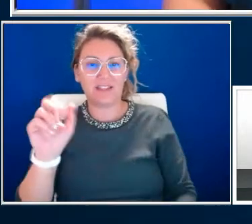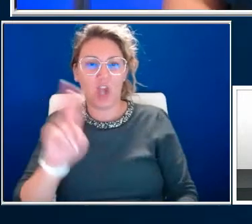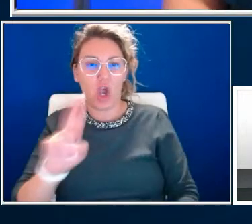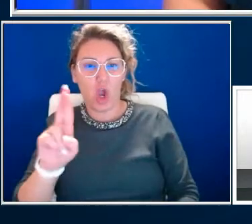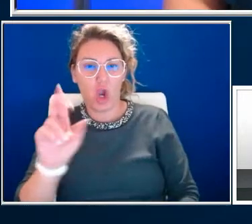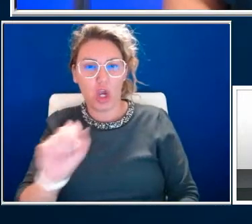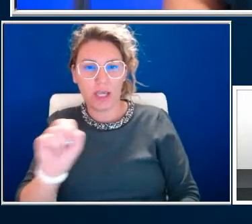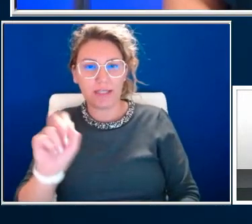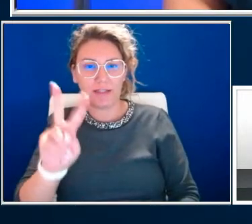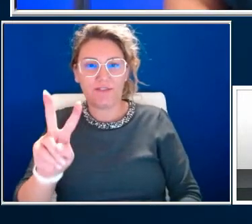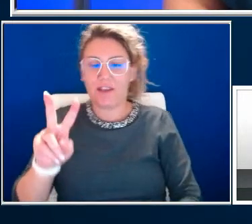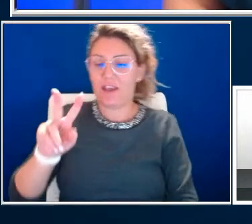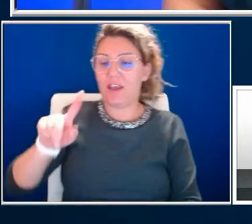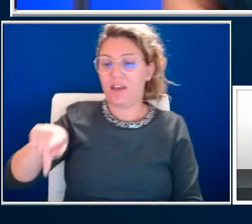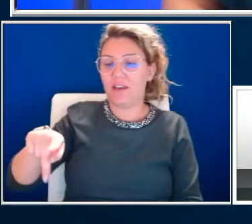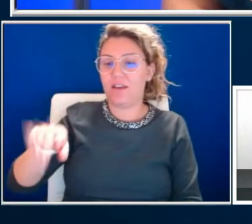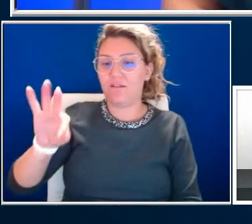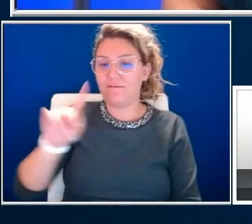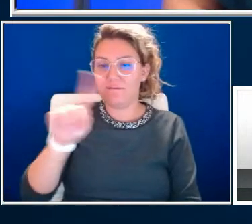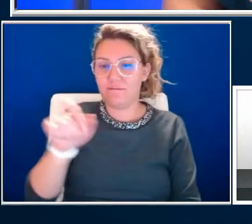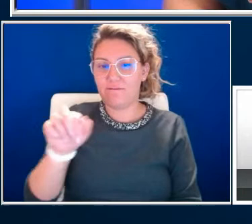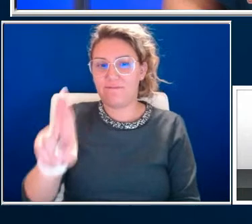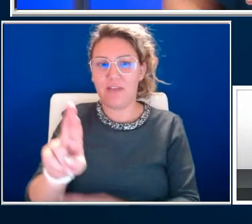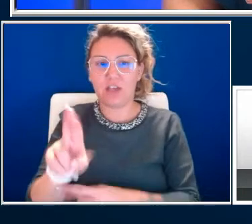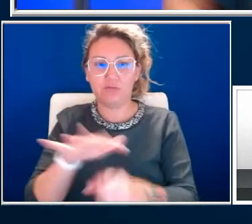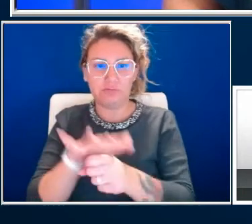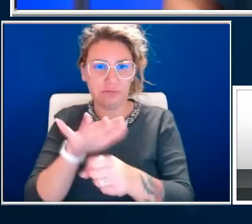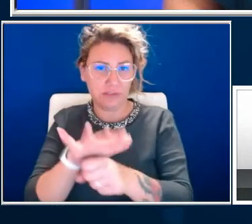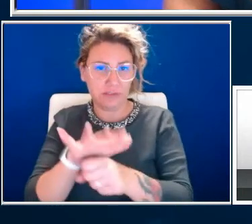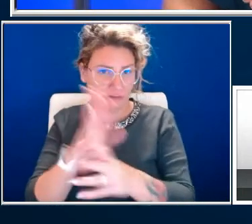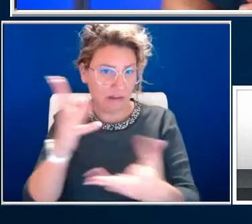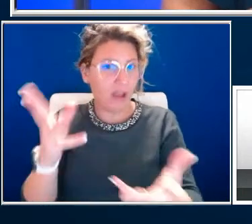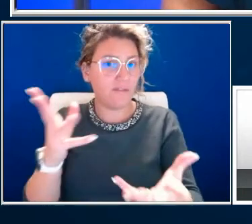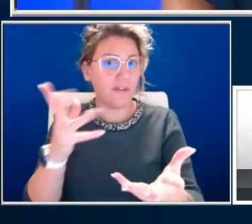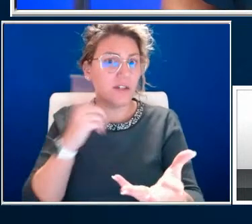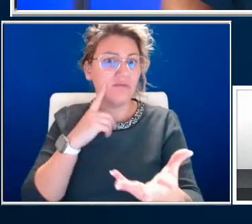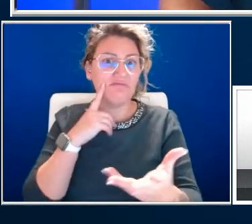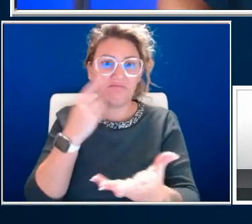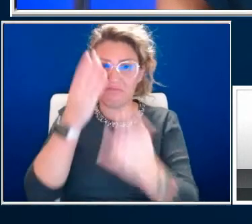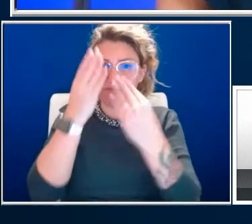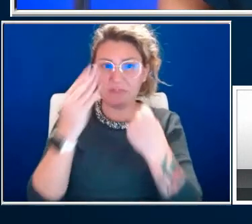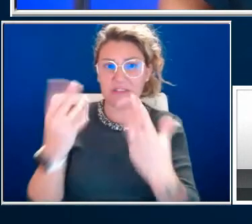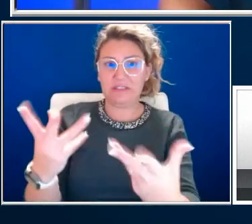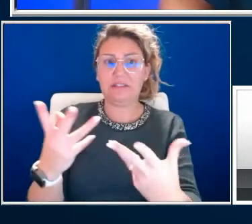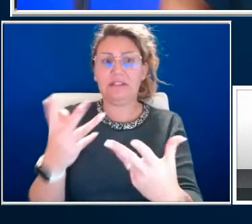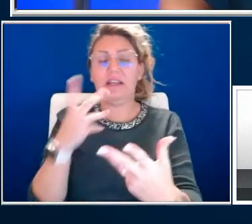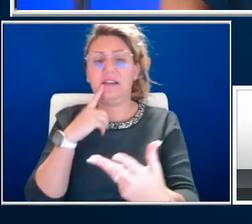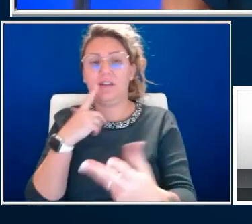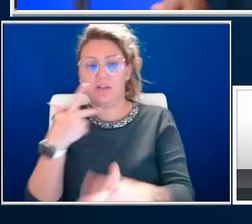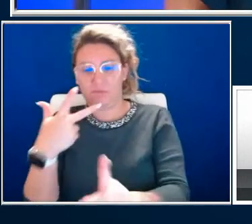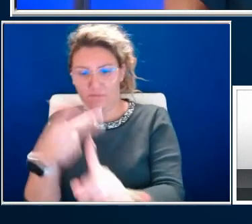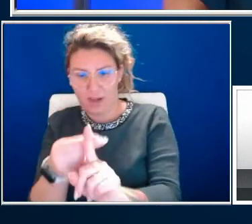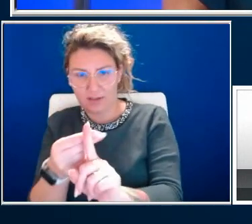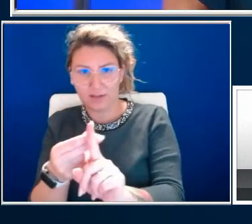Pfizer says it has enough promising data on its RSV vaccine designated to protect newborns that it will end enrollment in the study and then now